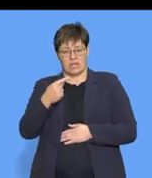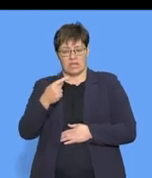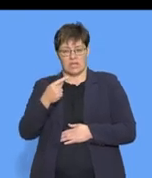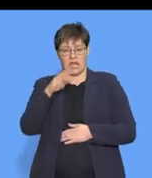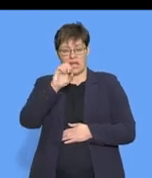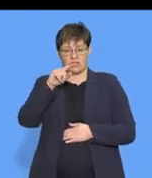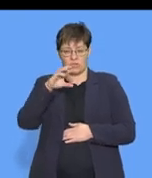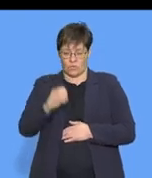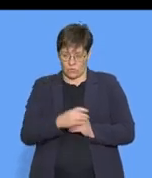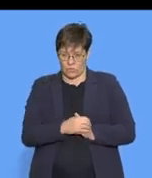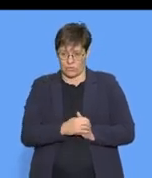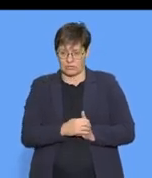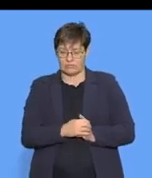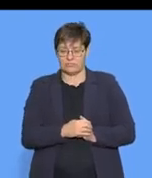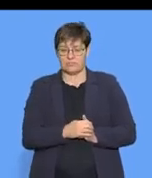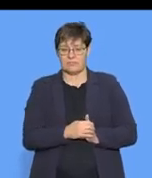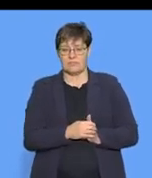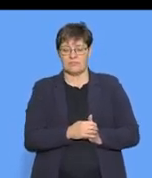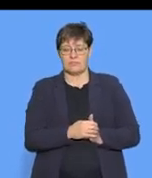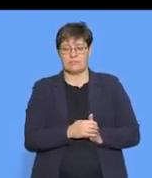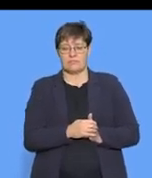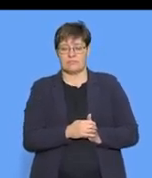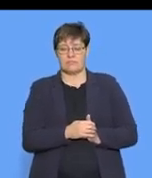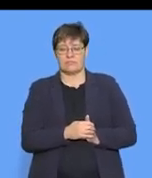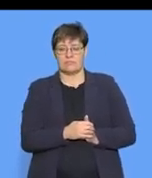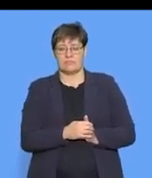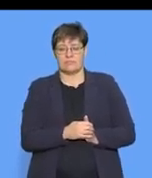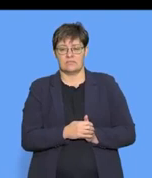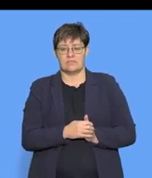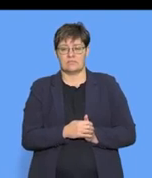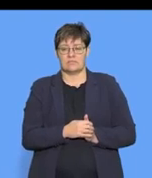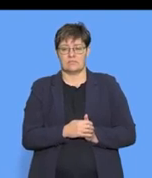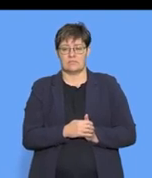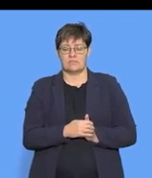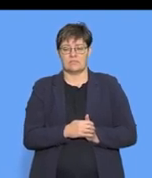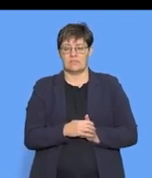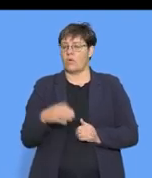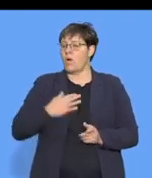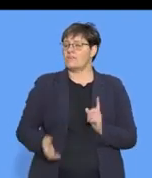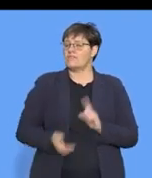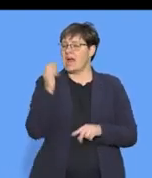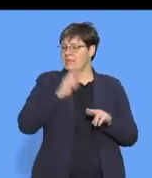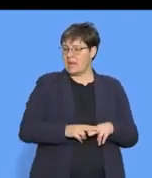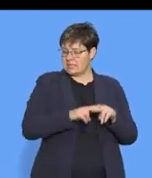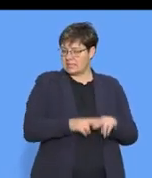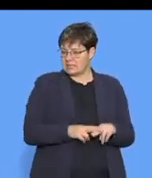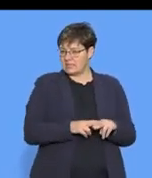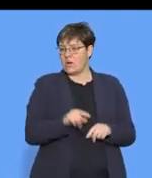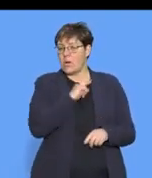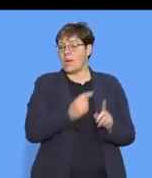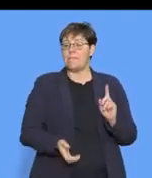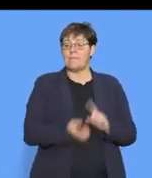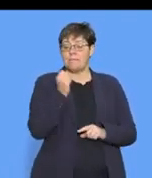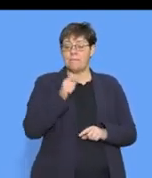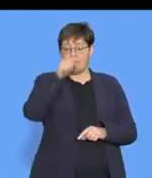So we've got to use one of our trig ratios here. And if you look at this specifically, depending on what you wanted to find, because you